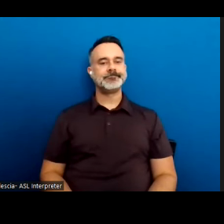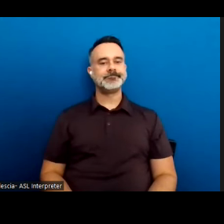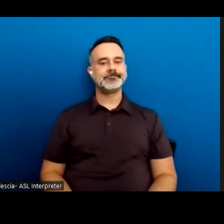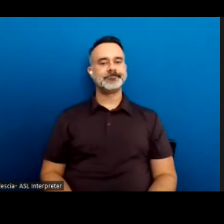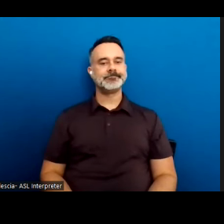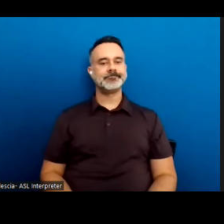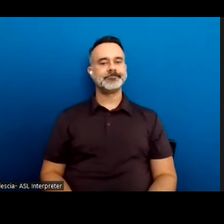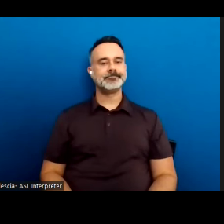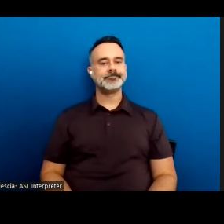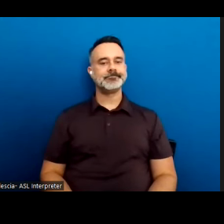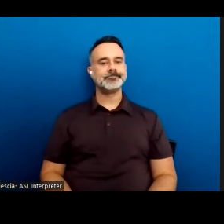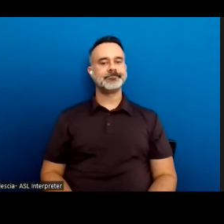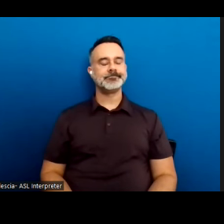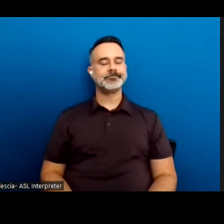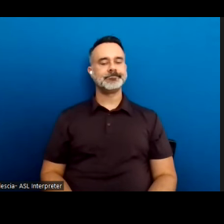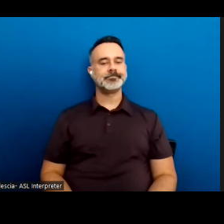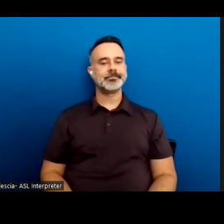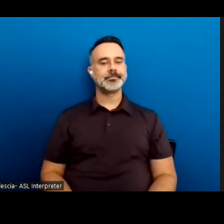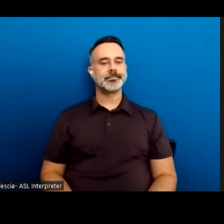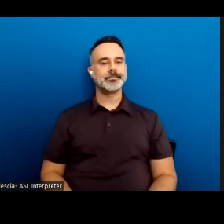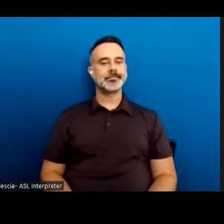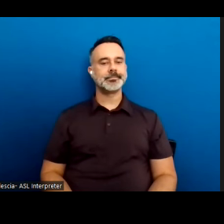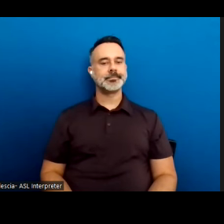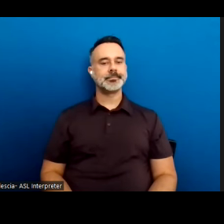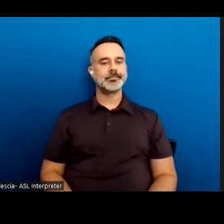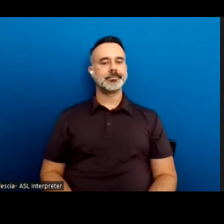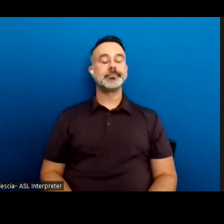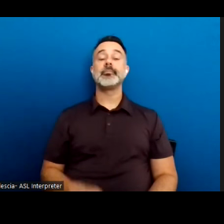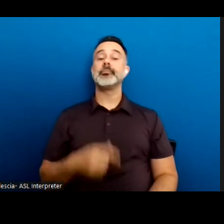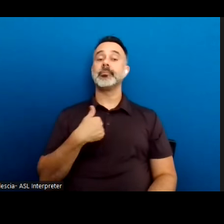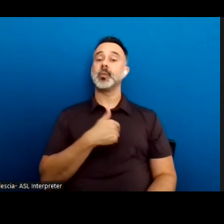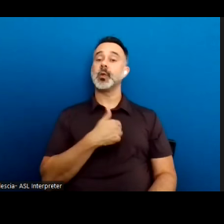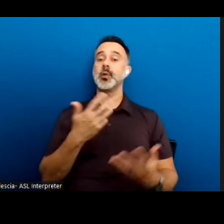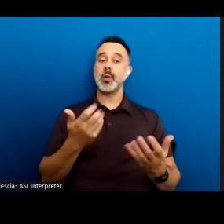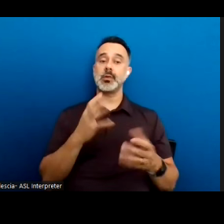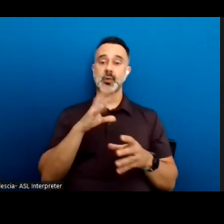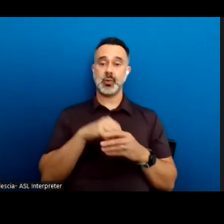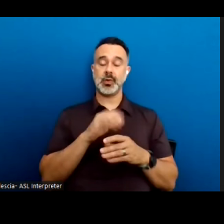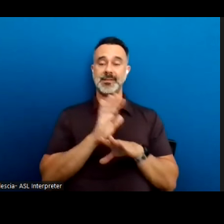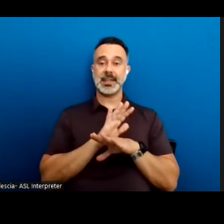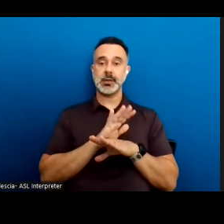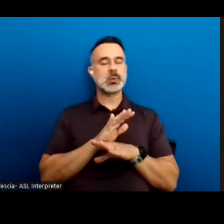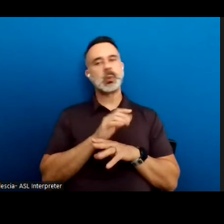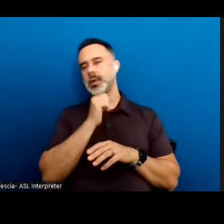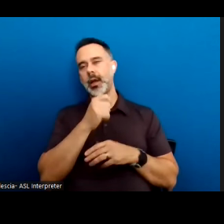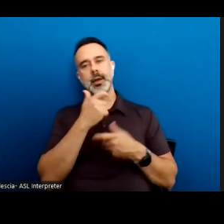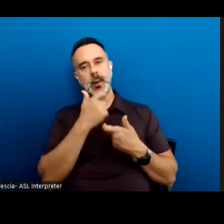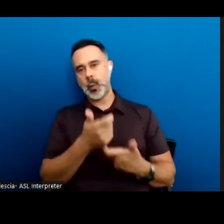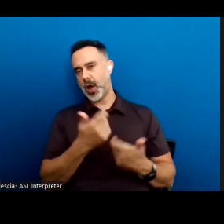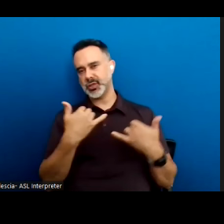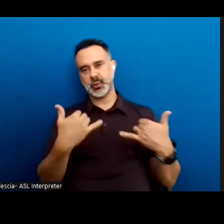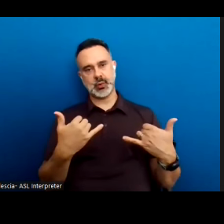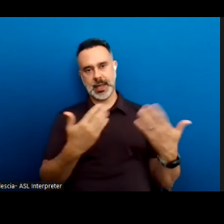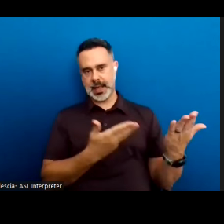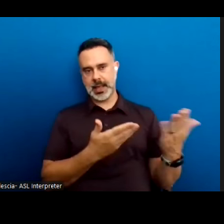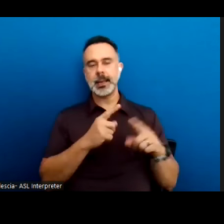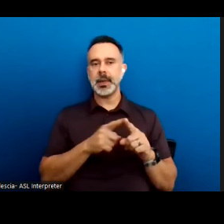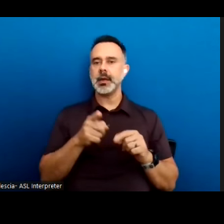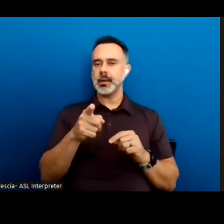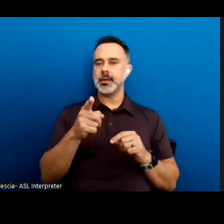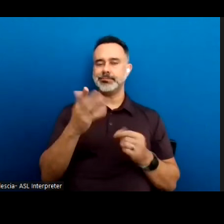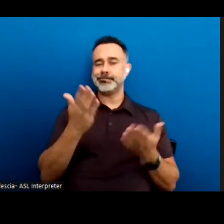We also wanted to include some videos, and I'm not going to play this video, but you are probably well